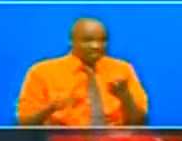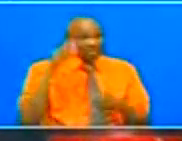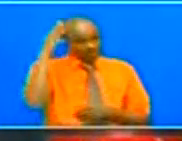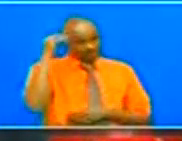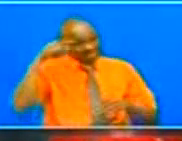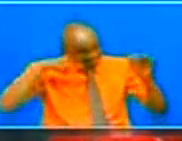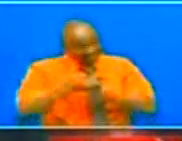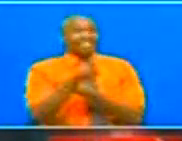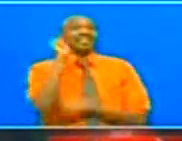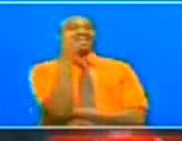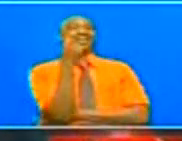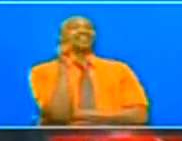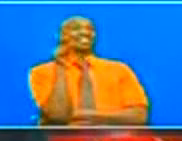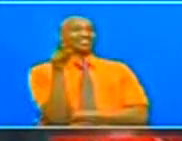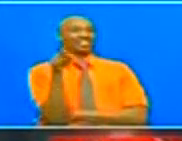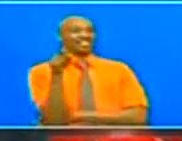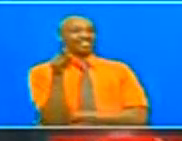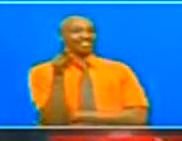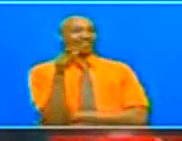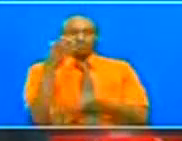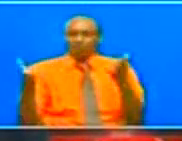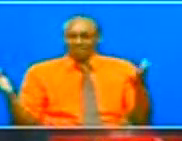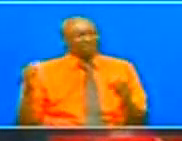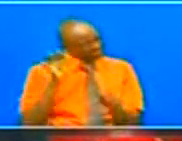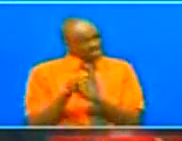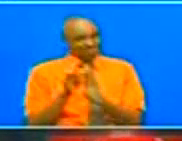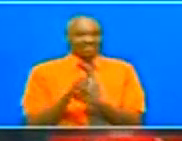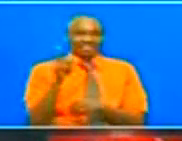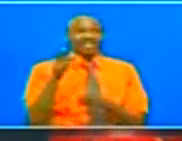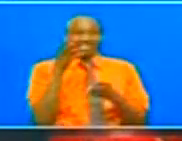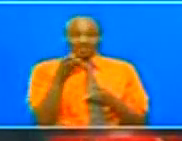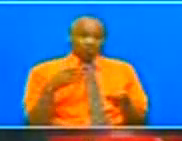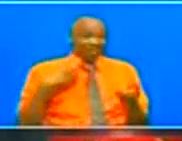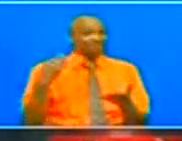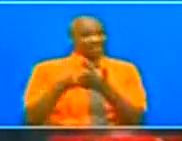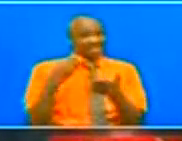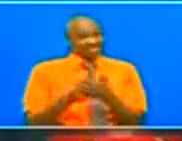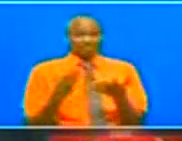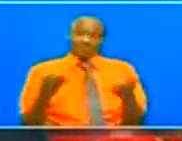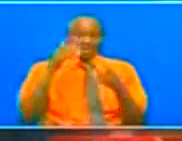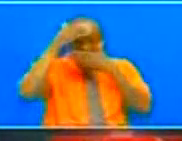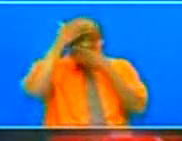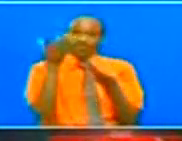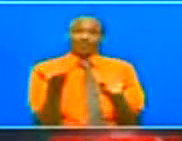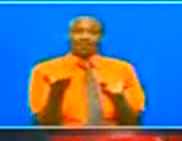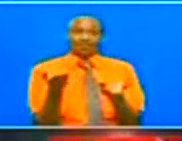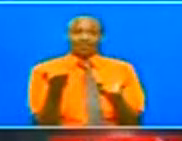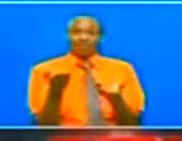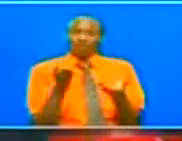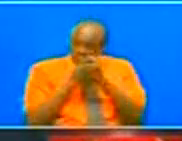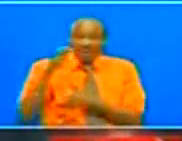Somalia to Kenya, where maybe part of it can be the resources which are financing Al-Shabaab. Because they're passing through the